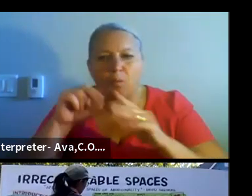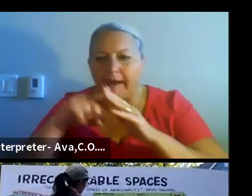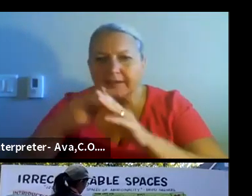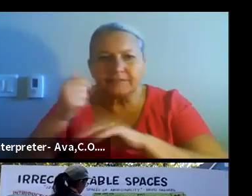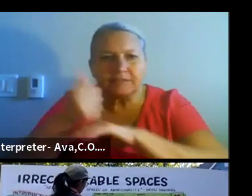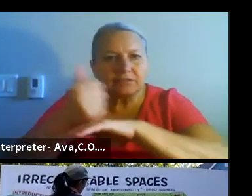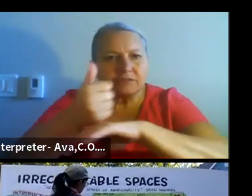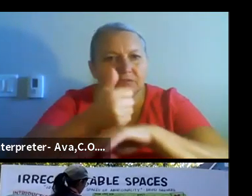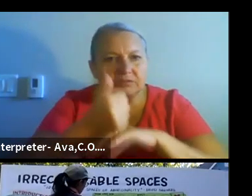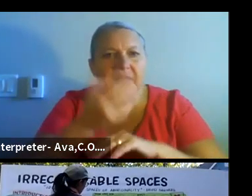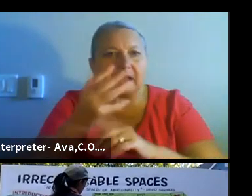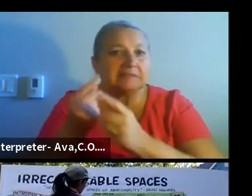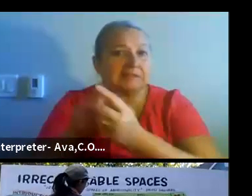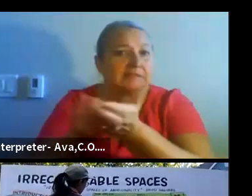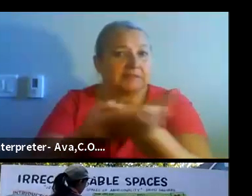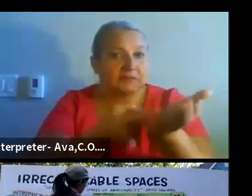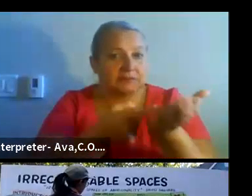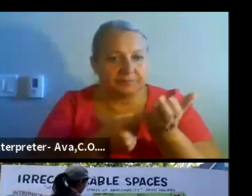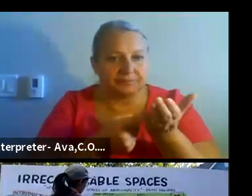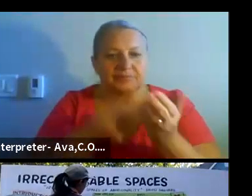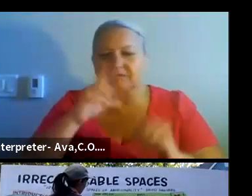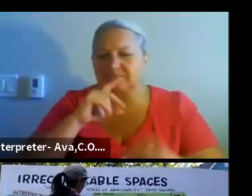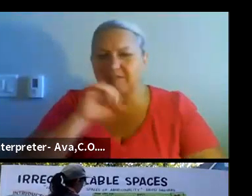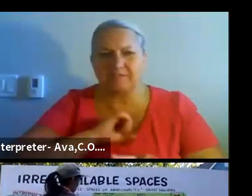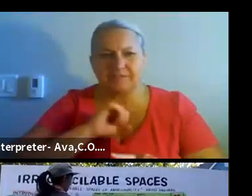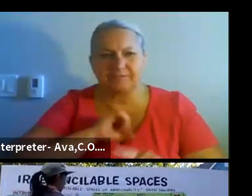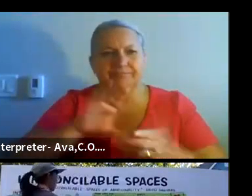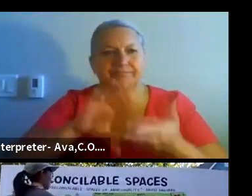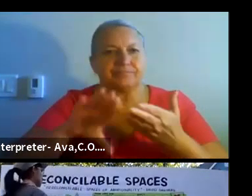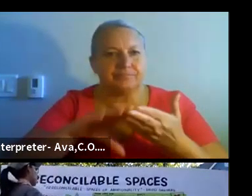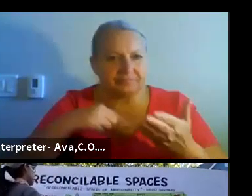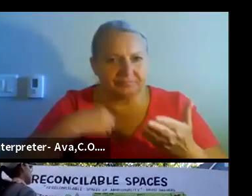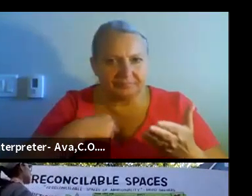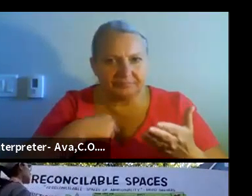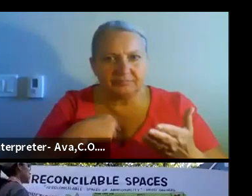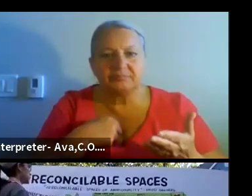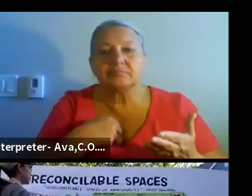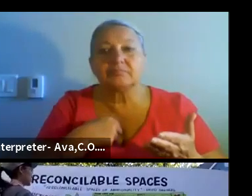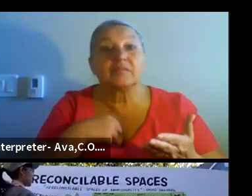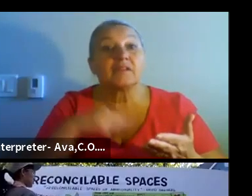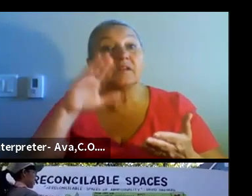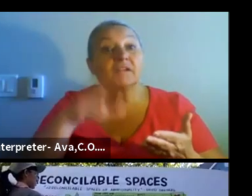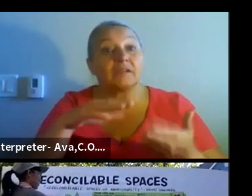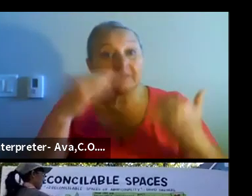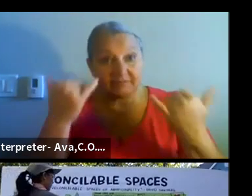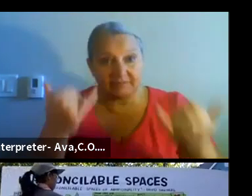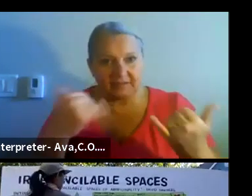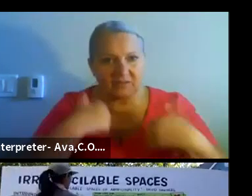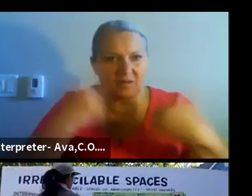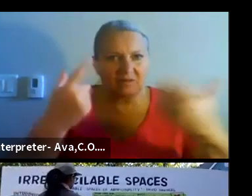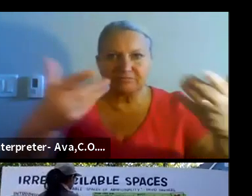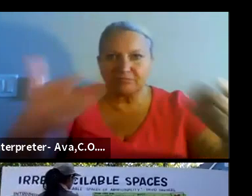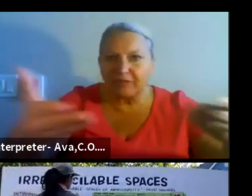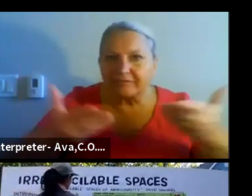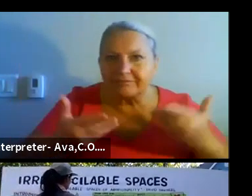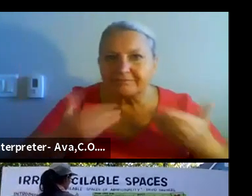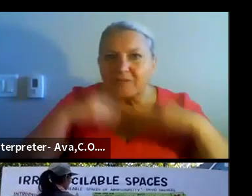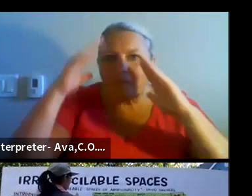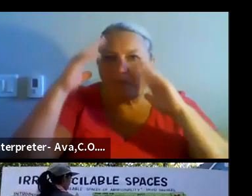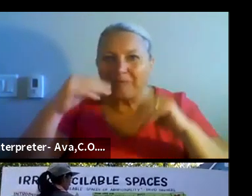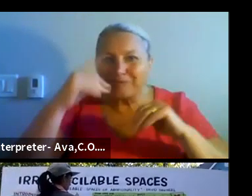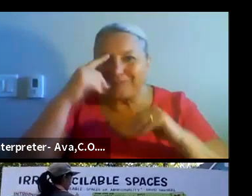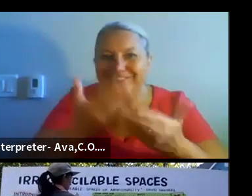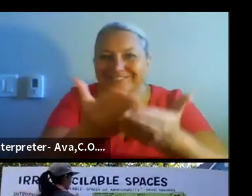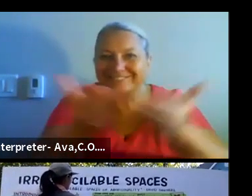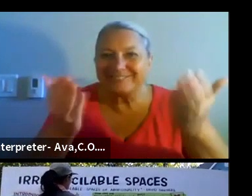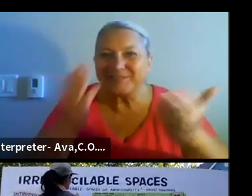me. And we absolutely welcome, invite, hope for the